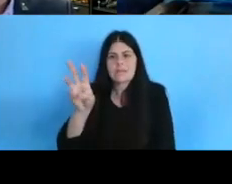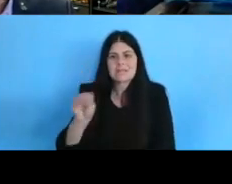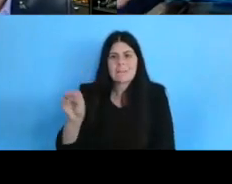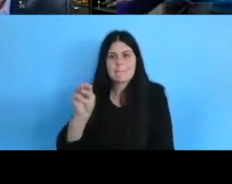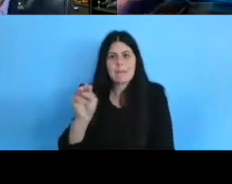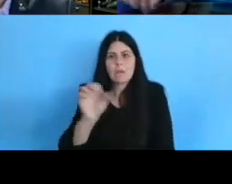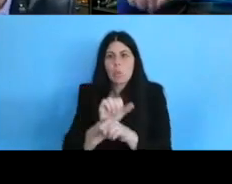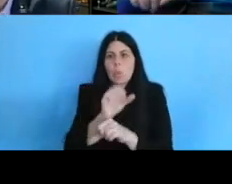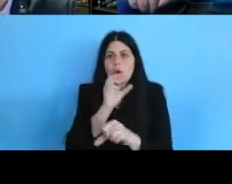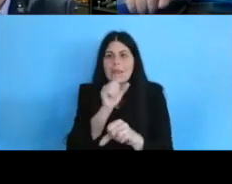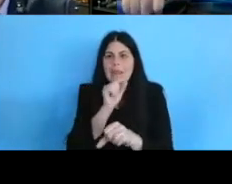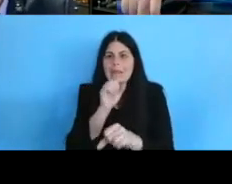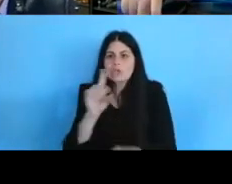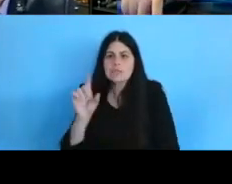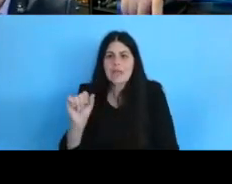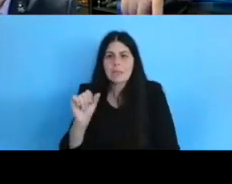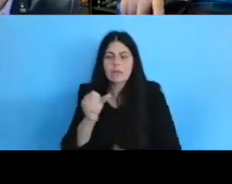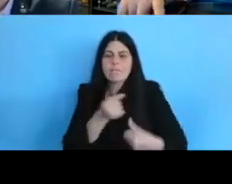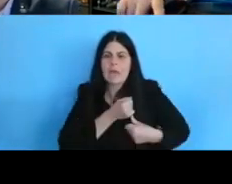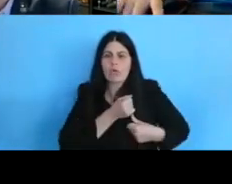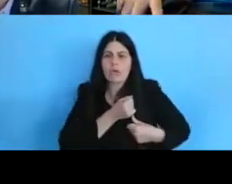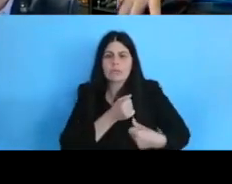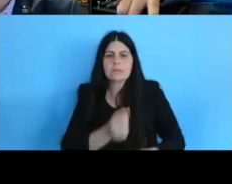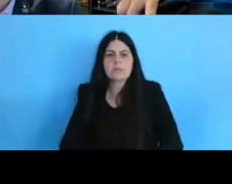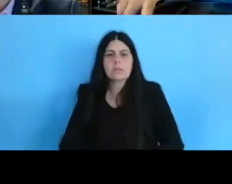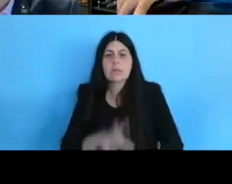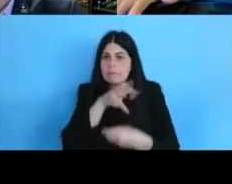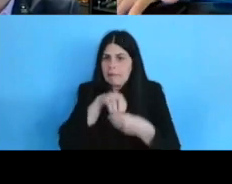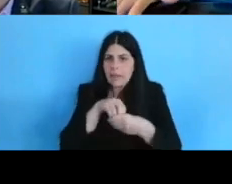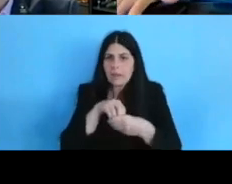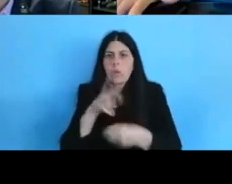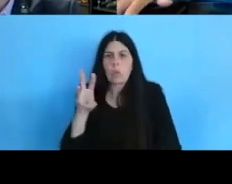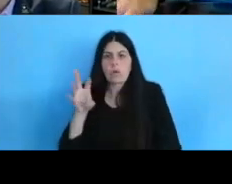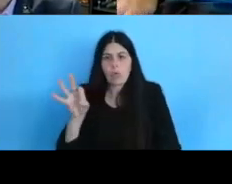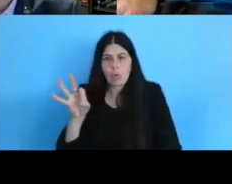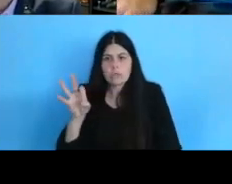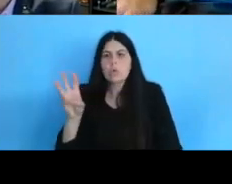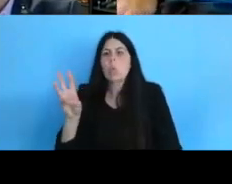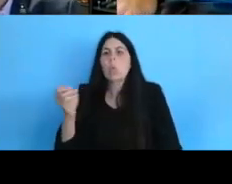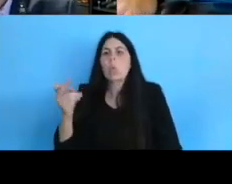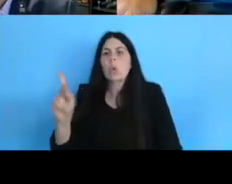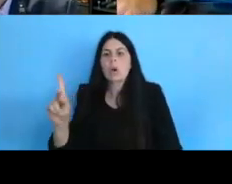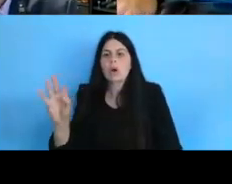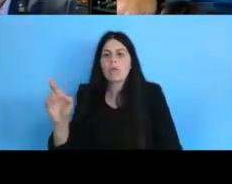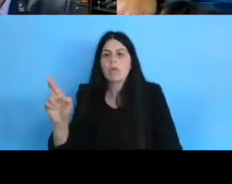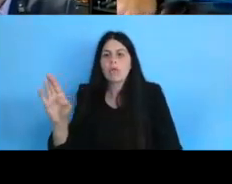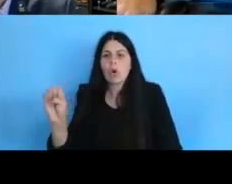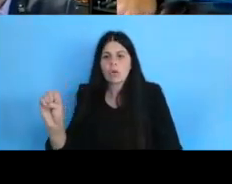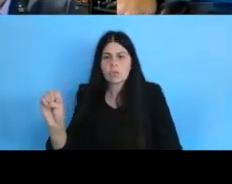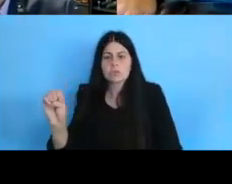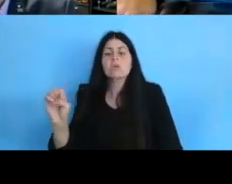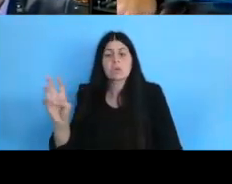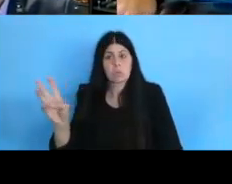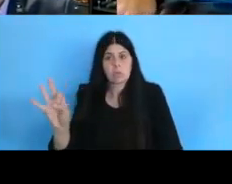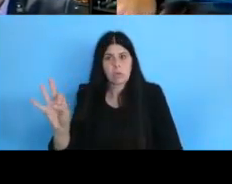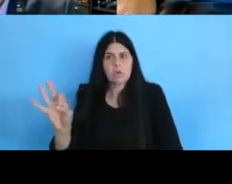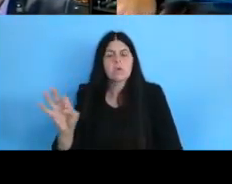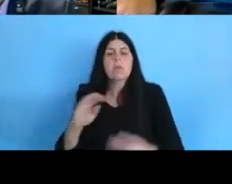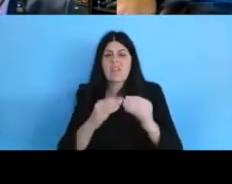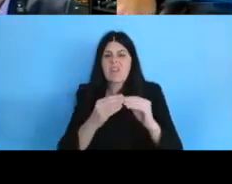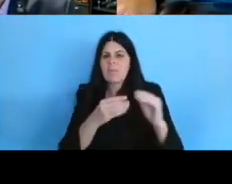disabled veterans in the workforce. Numbers are a couple of years old, 2021 there,